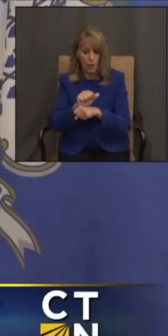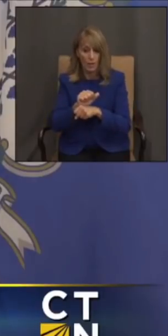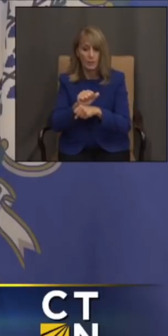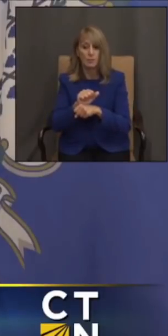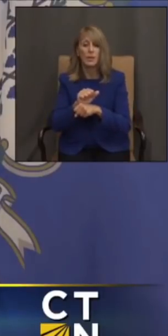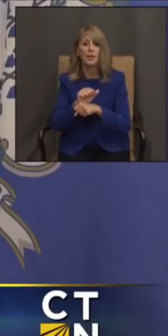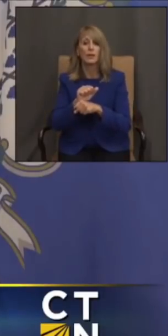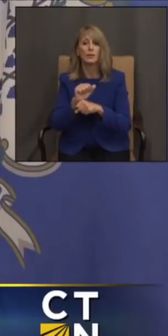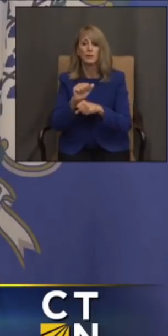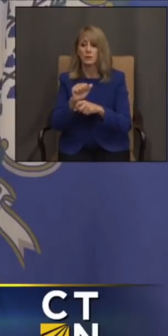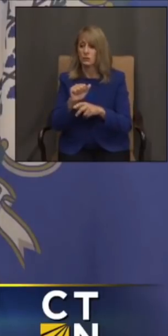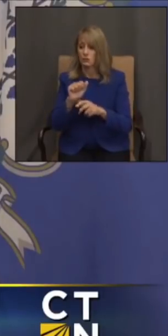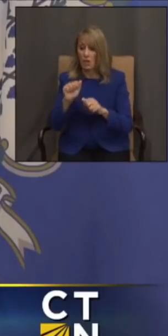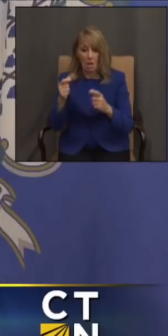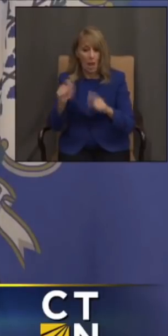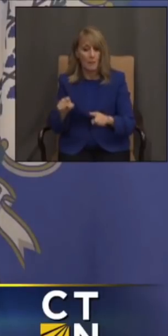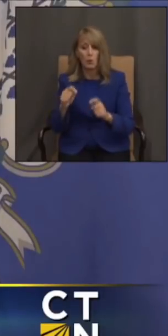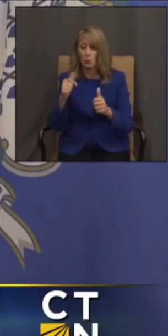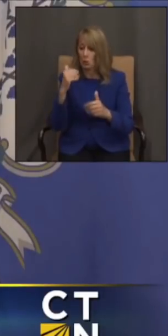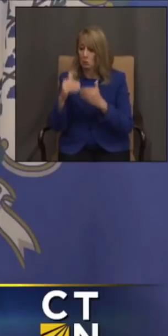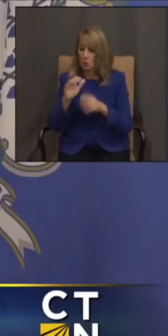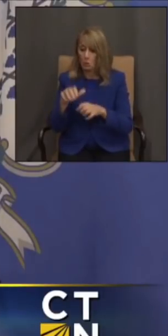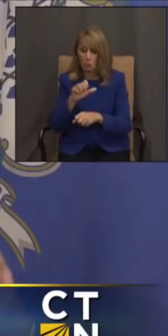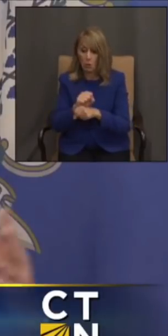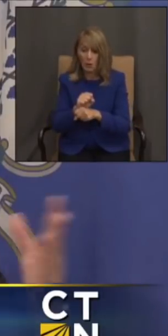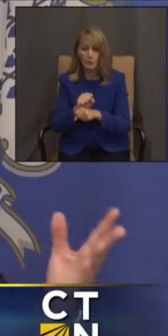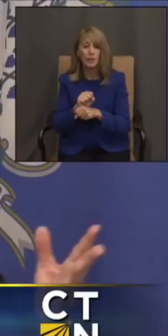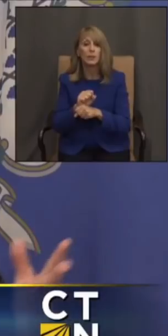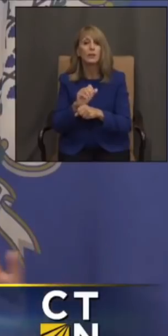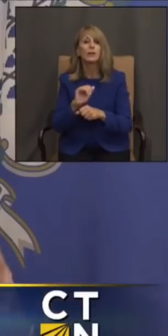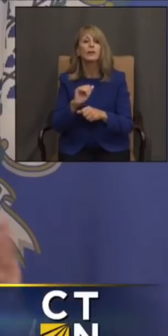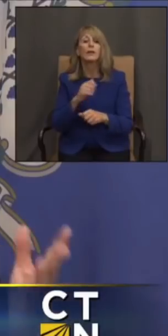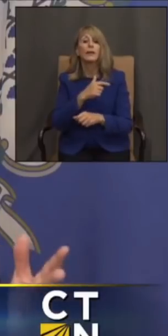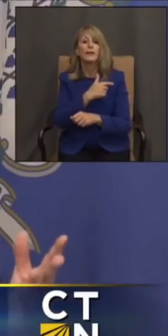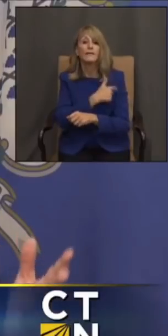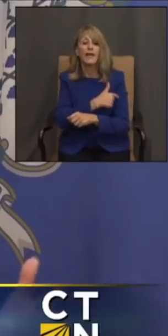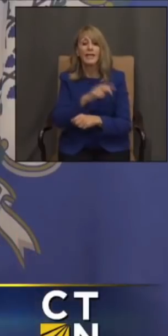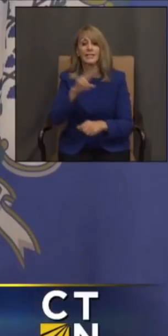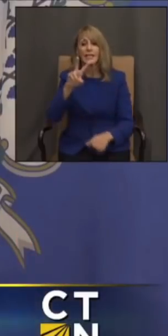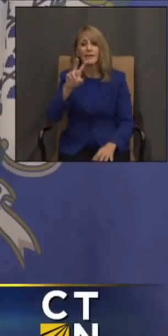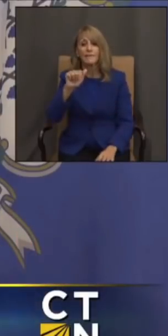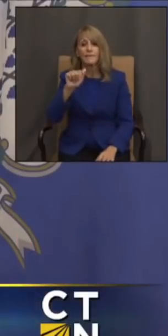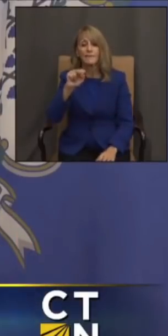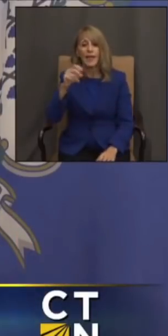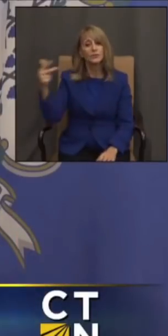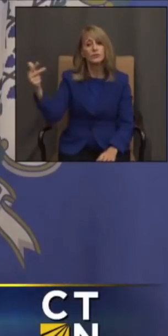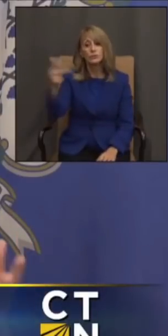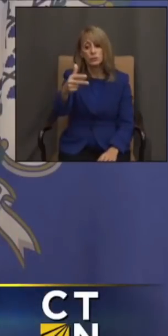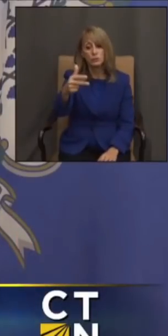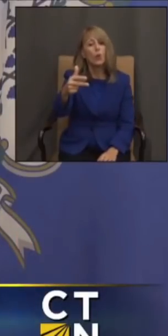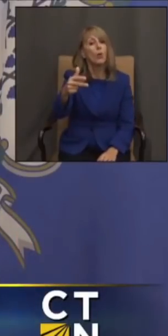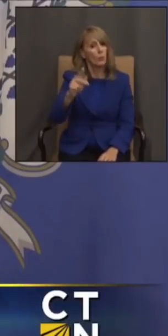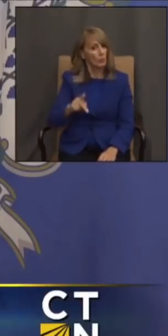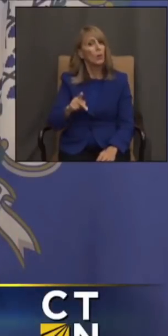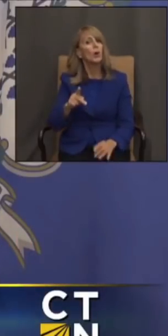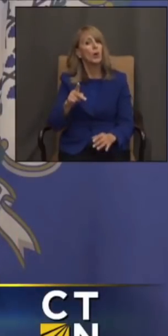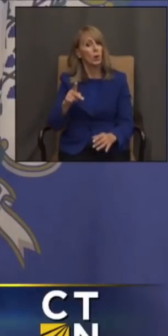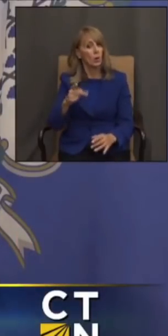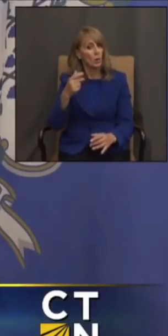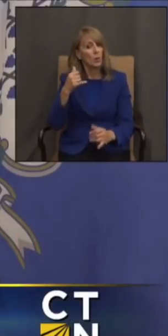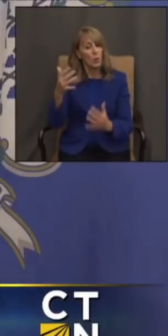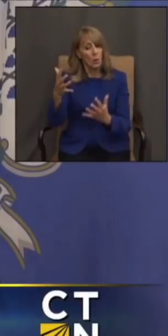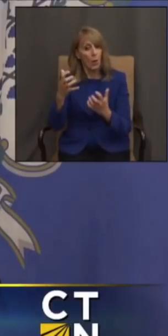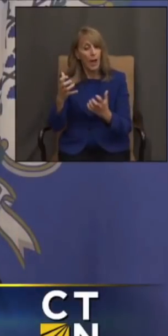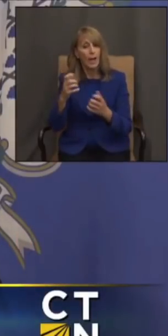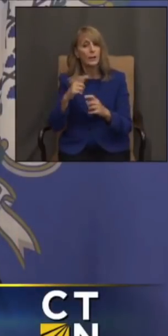a reasonably short period of time. We're finding our vaccine vans as they go around. There's still pretty good demand there, but they're